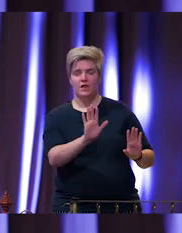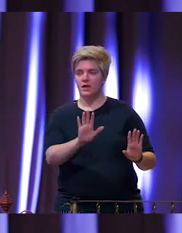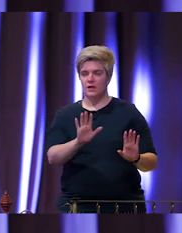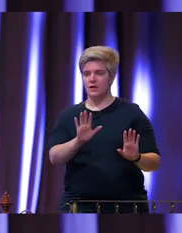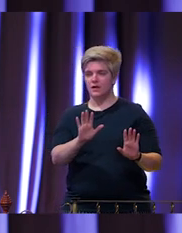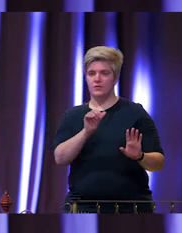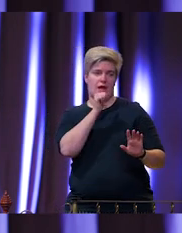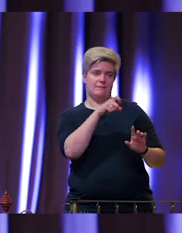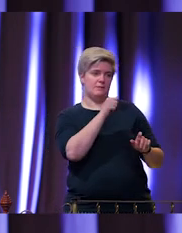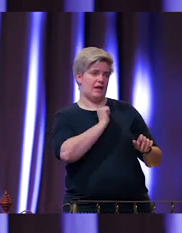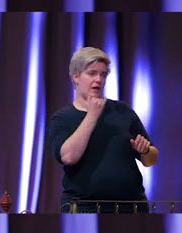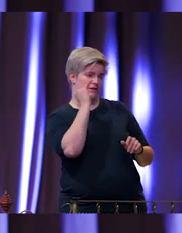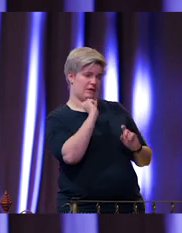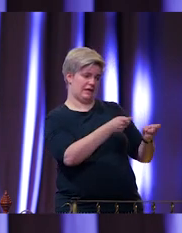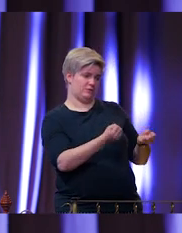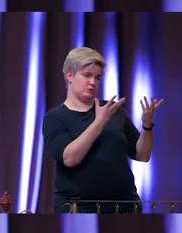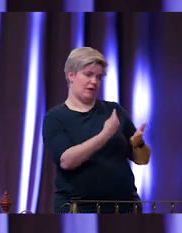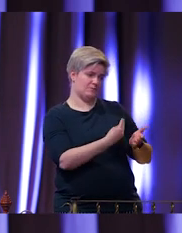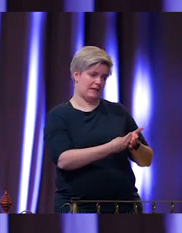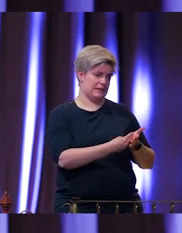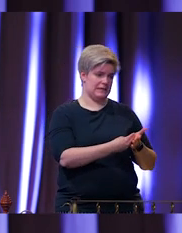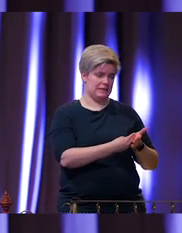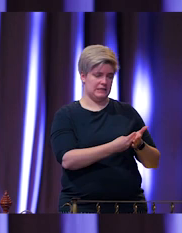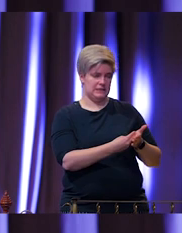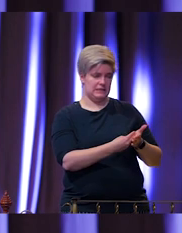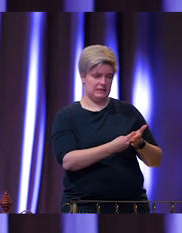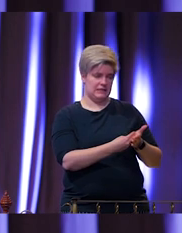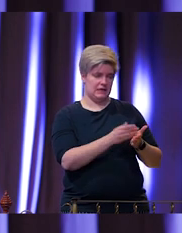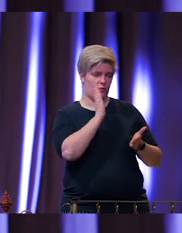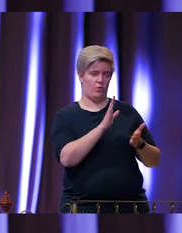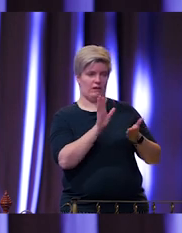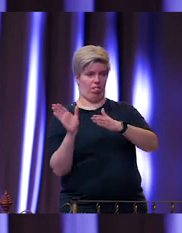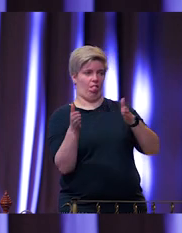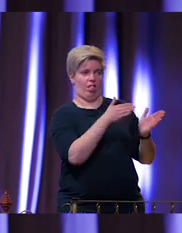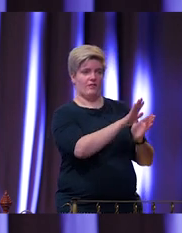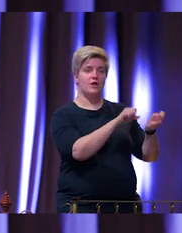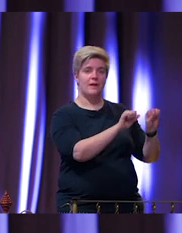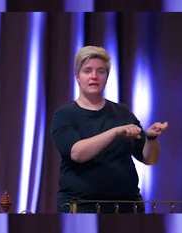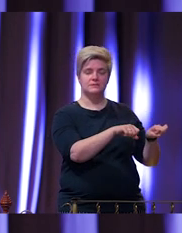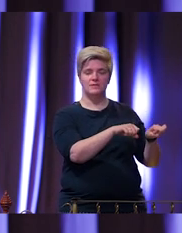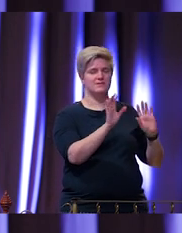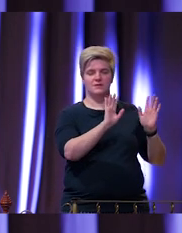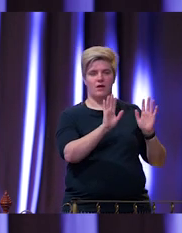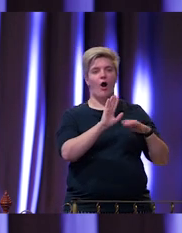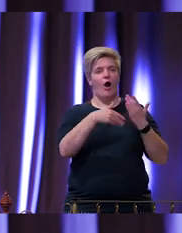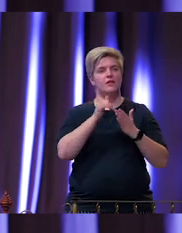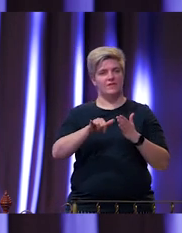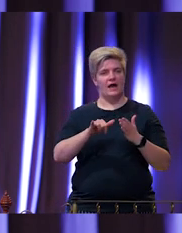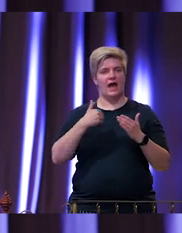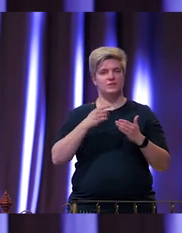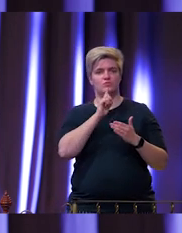handle them, or if we give them too much money, you know, it's going to overshift their capacity to be able to, like, all of that has really,